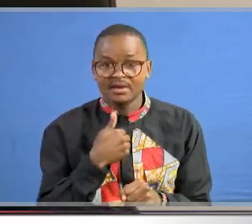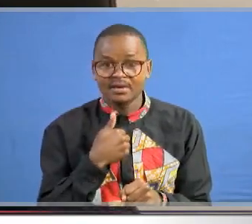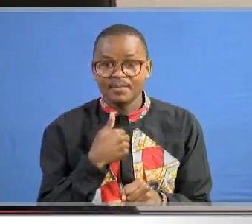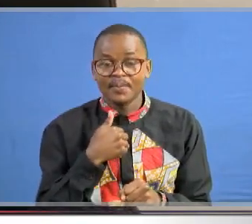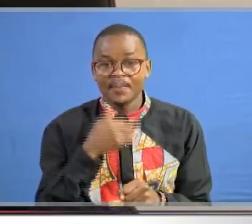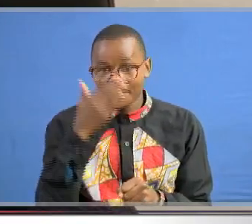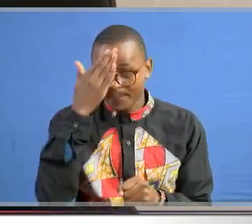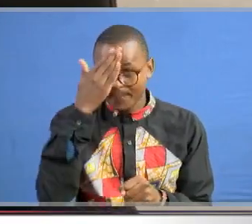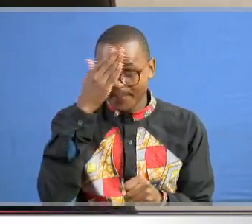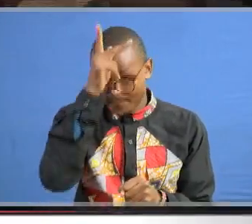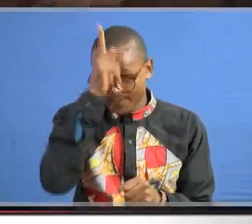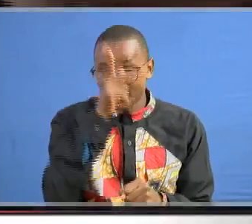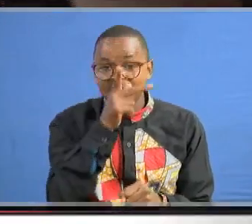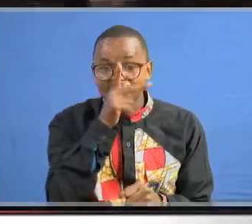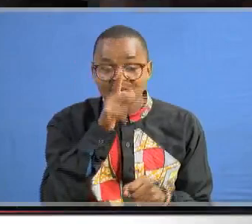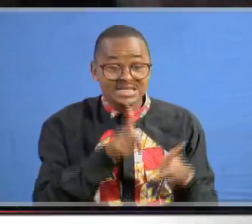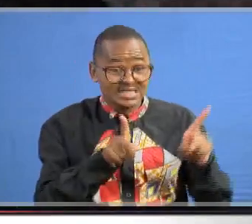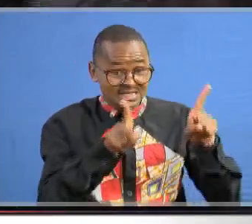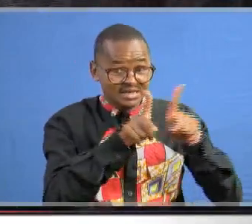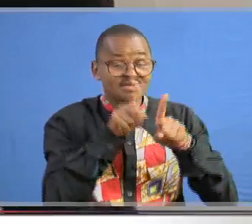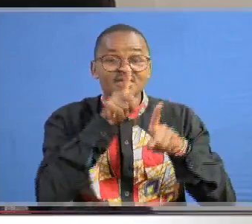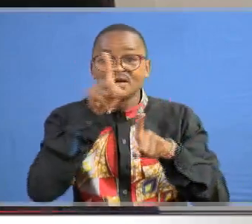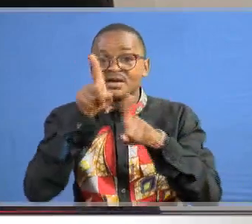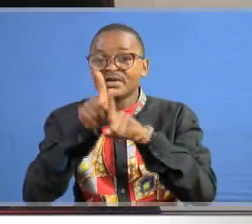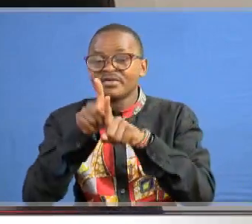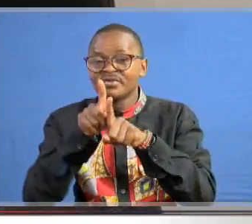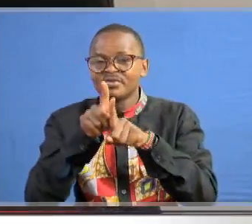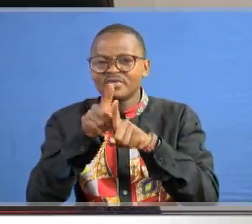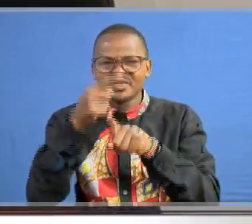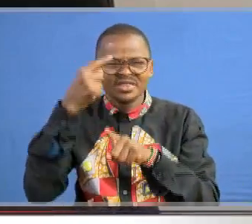she has parents, she has siblings. We try to actually have that